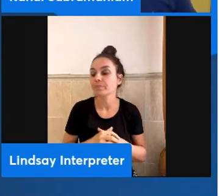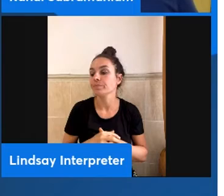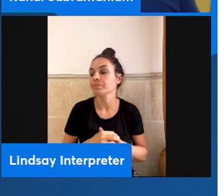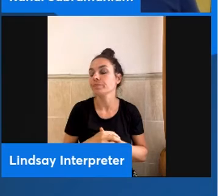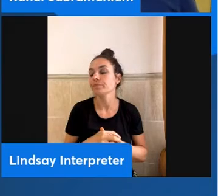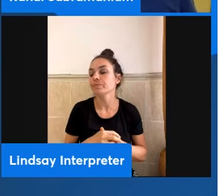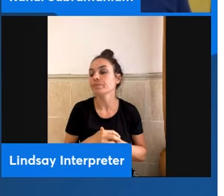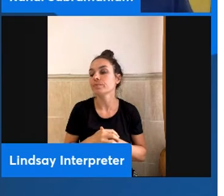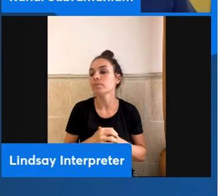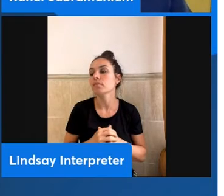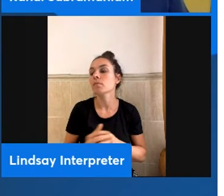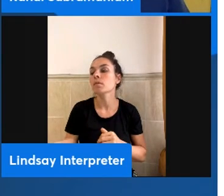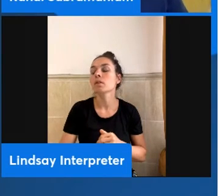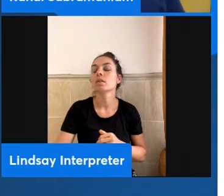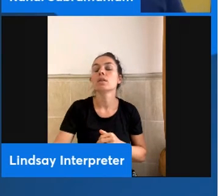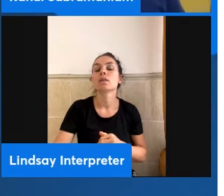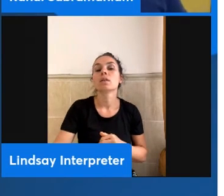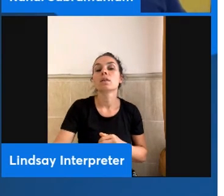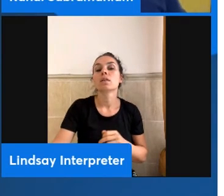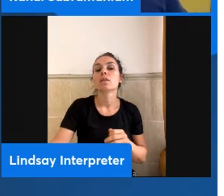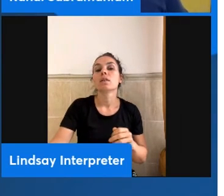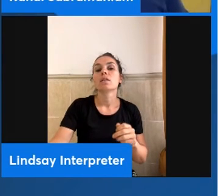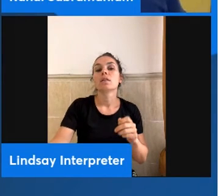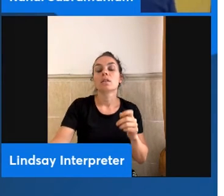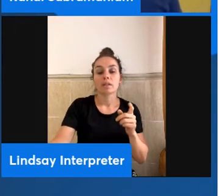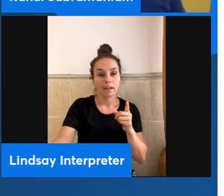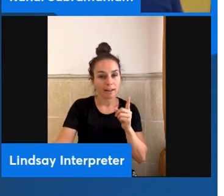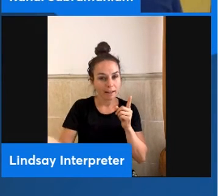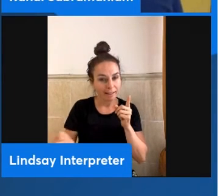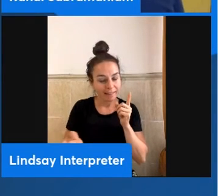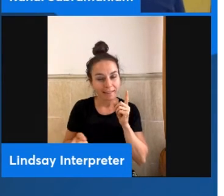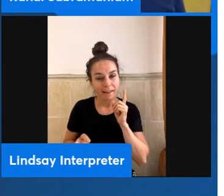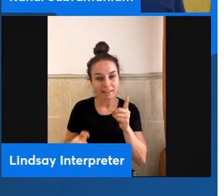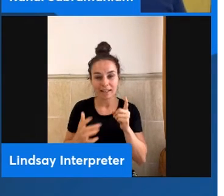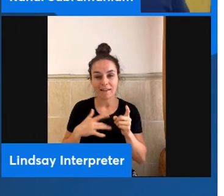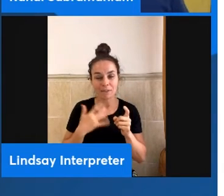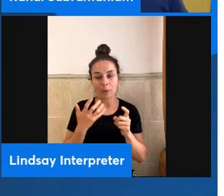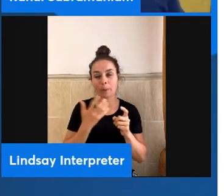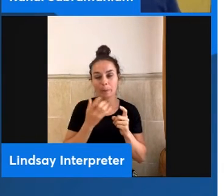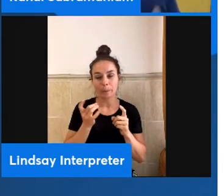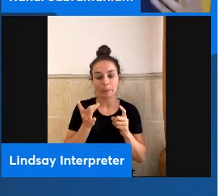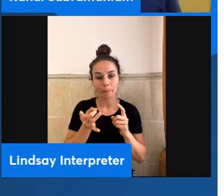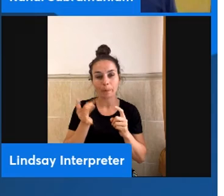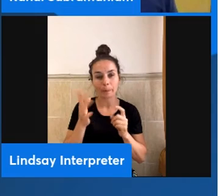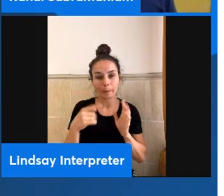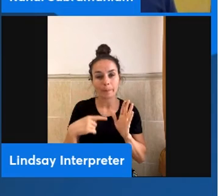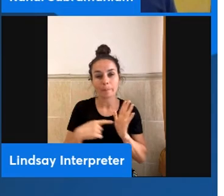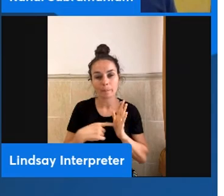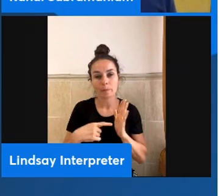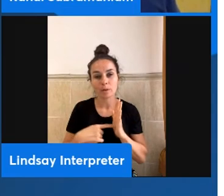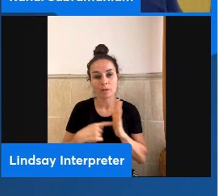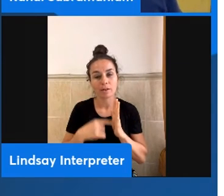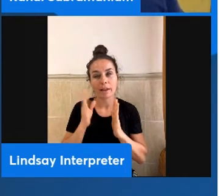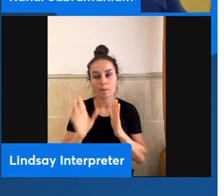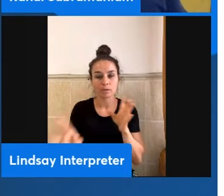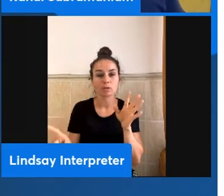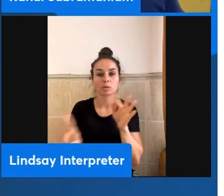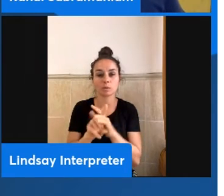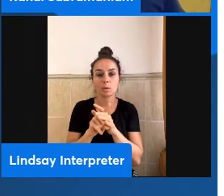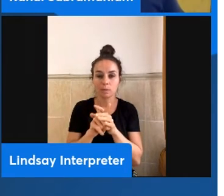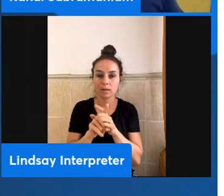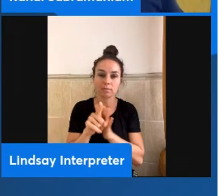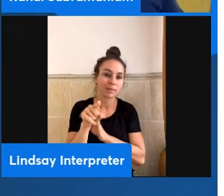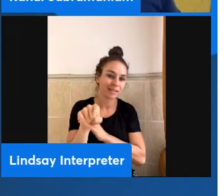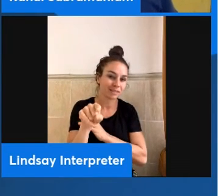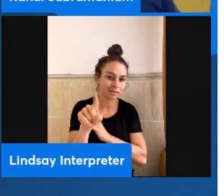This is just, I don't know, this just feels like it's going to be a massive bill that's just waiting to come your way.